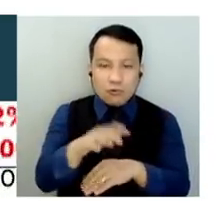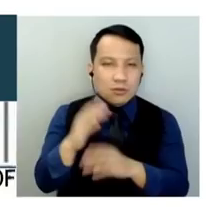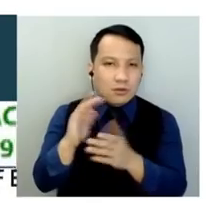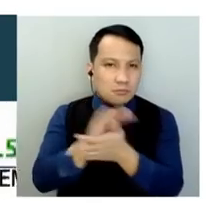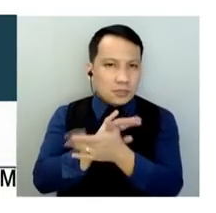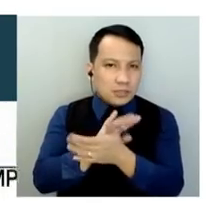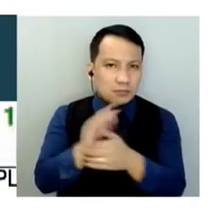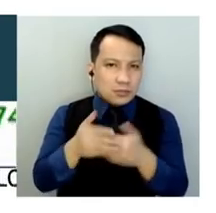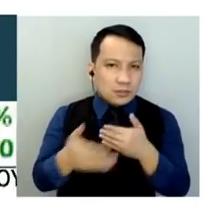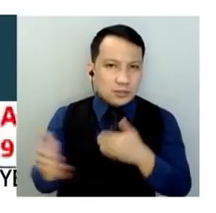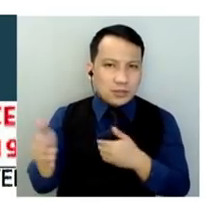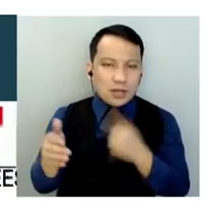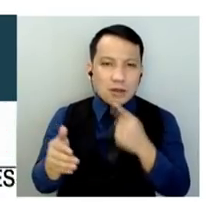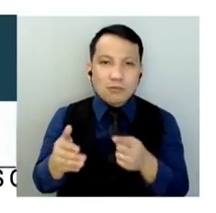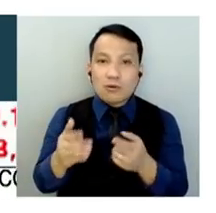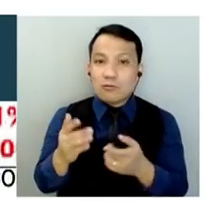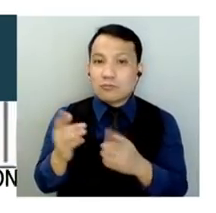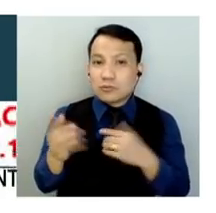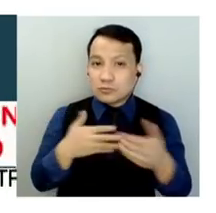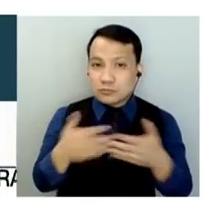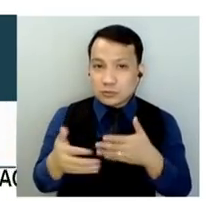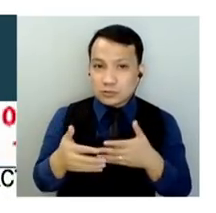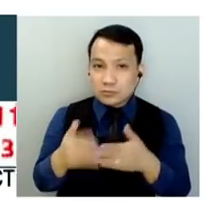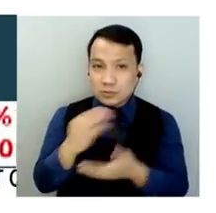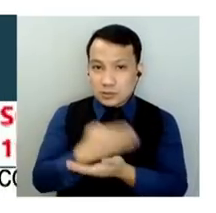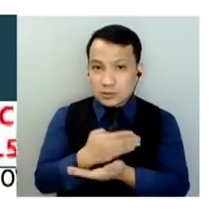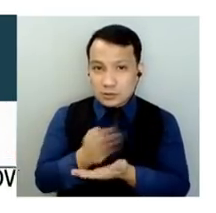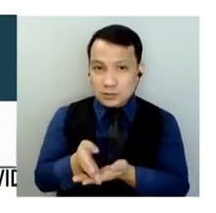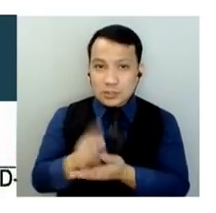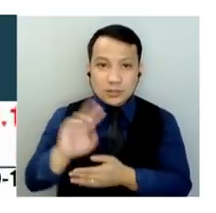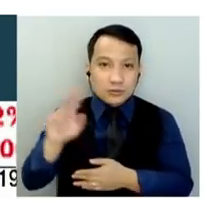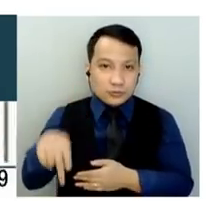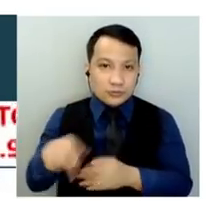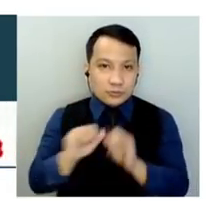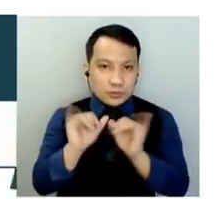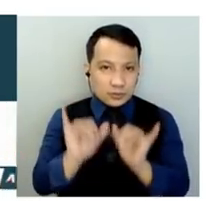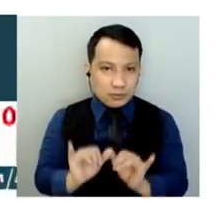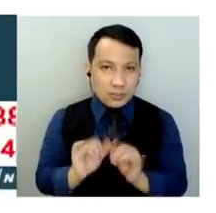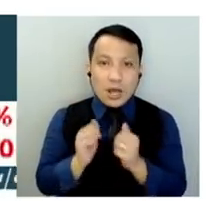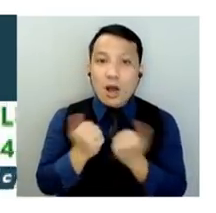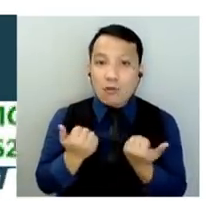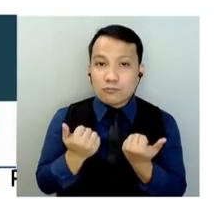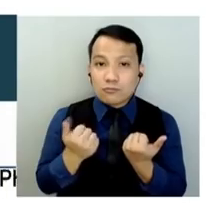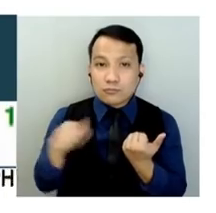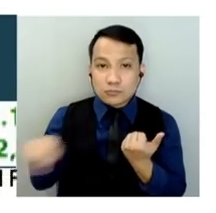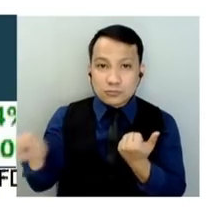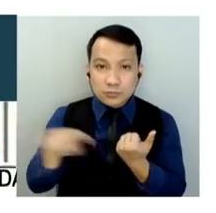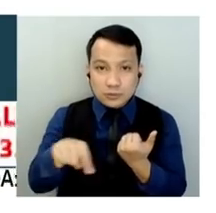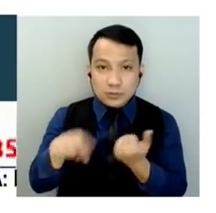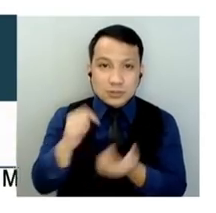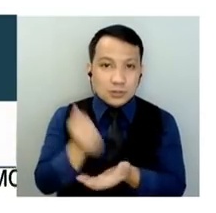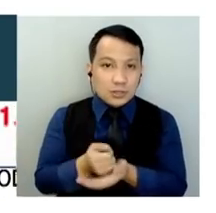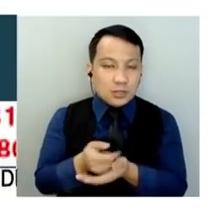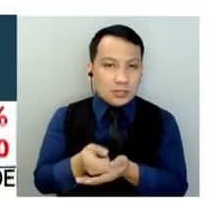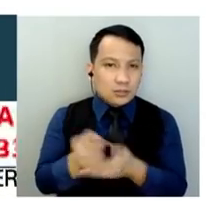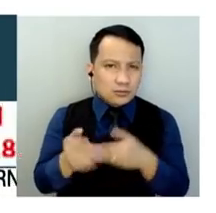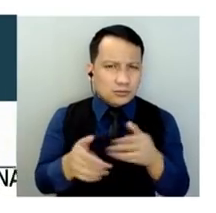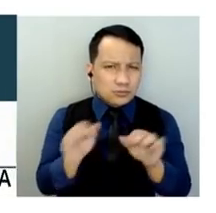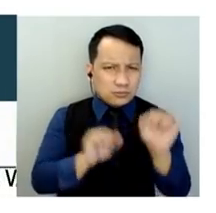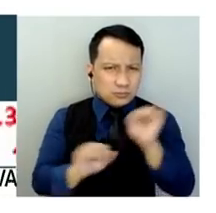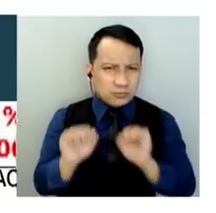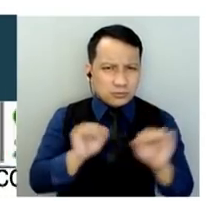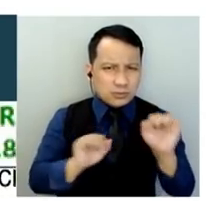back to the cut in the budget of the UP system. How might that affect ongoing scientific